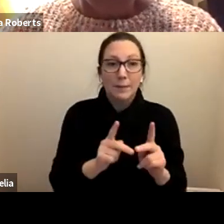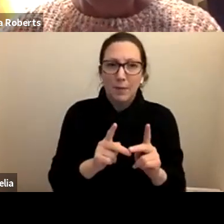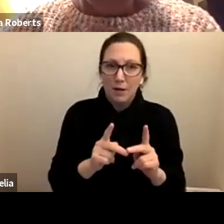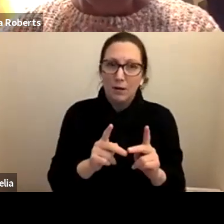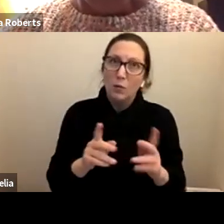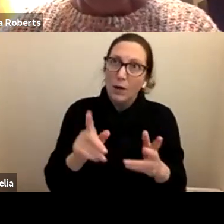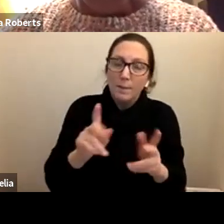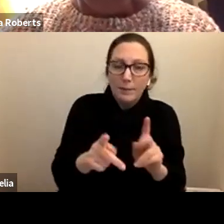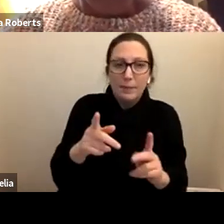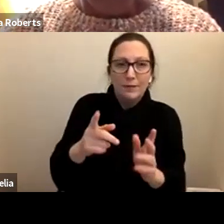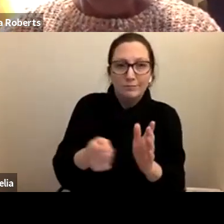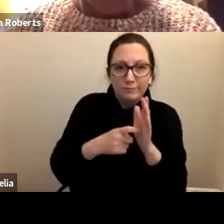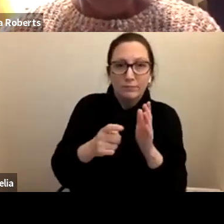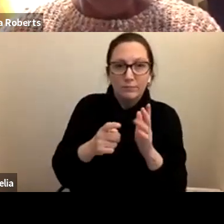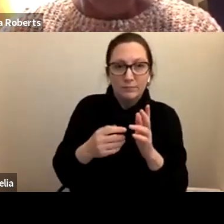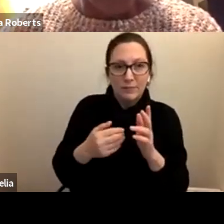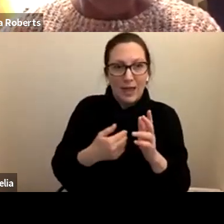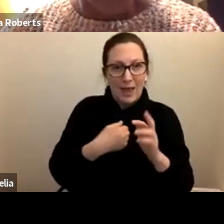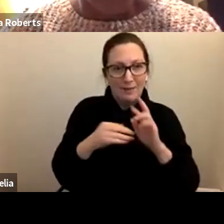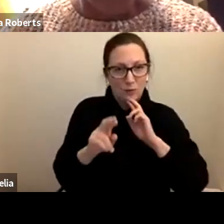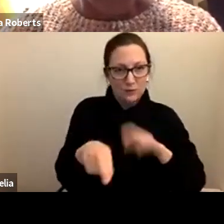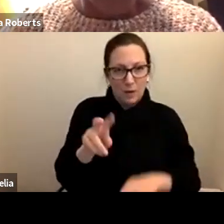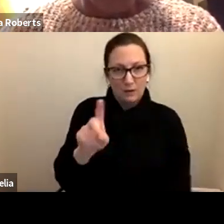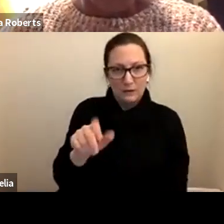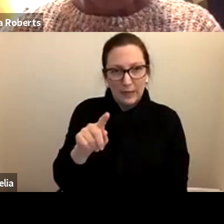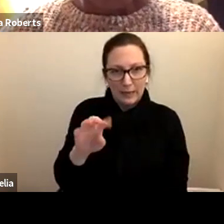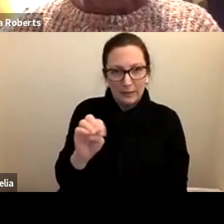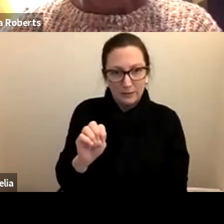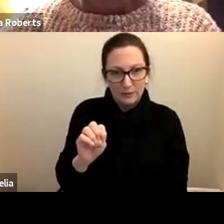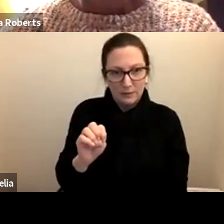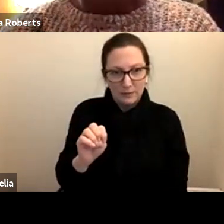but we would at least know how many accepted.